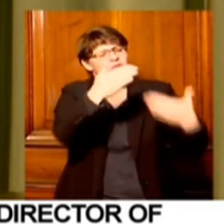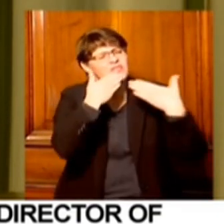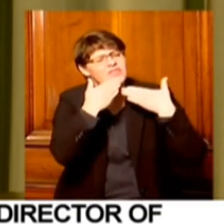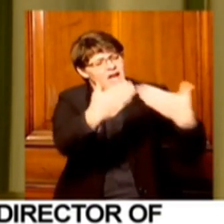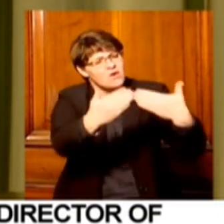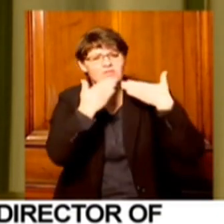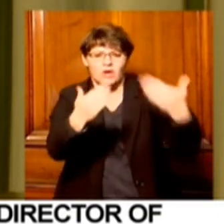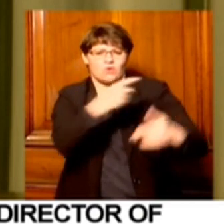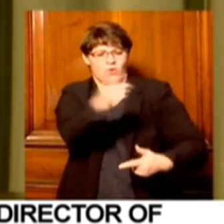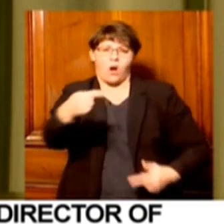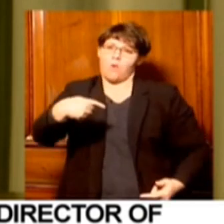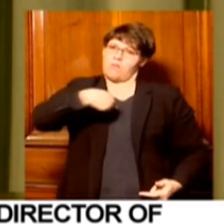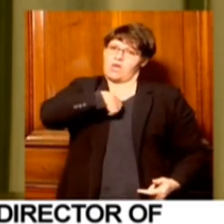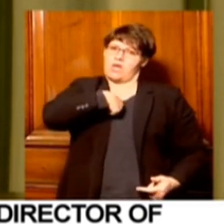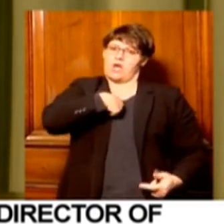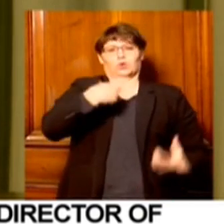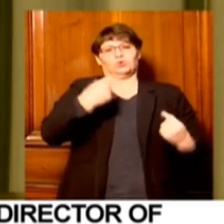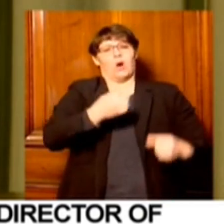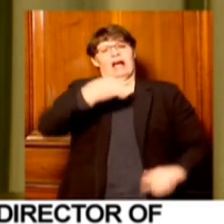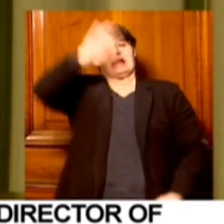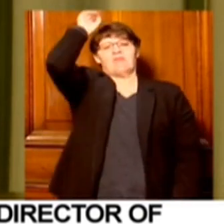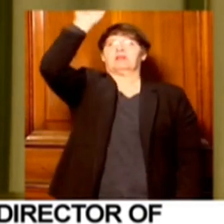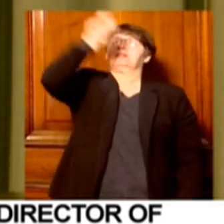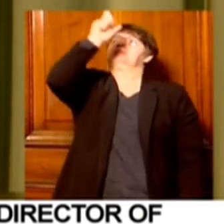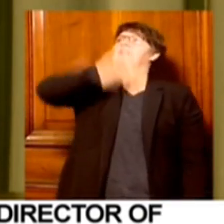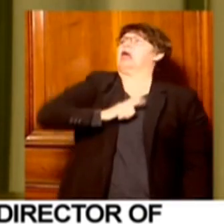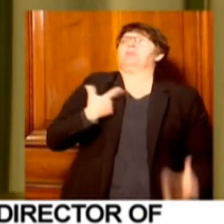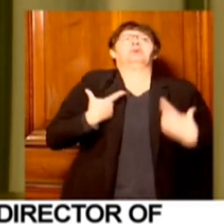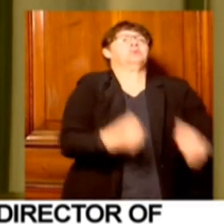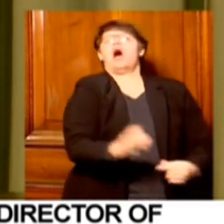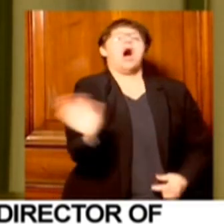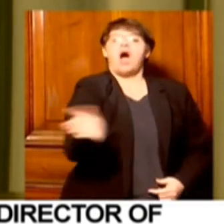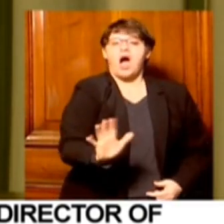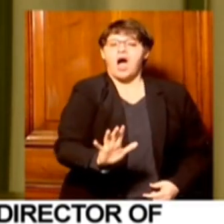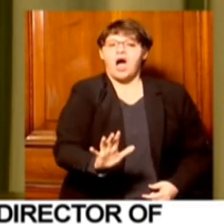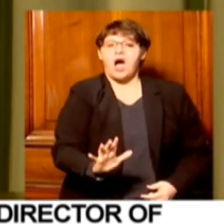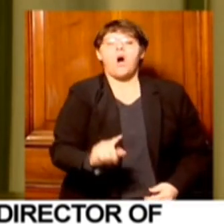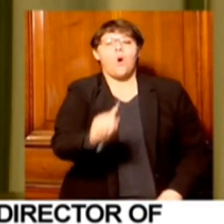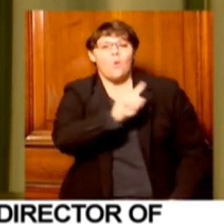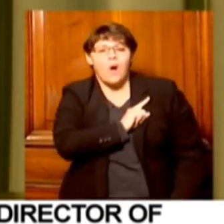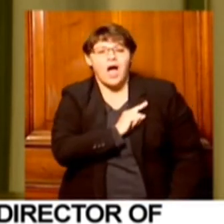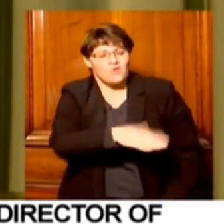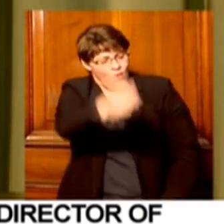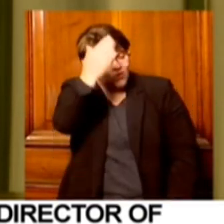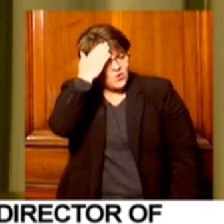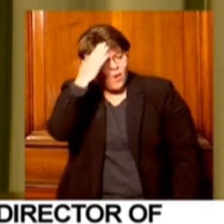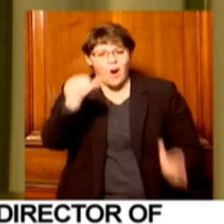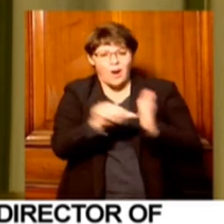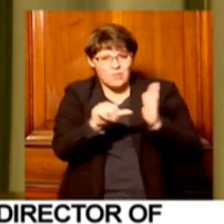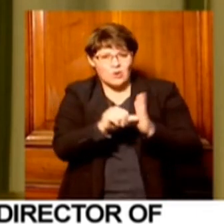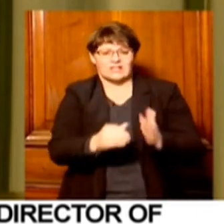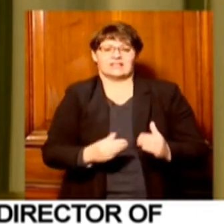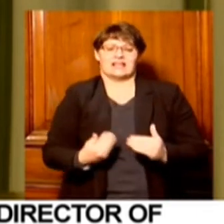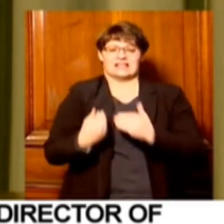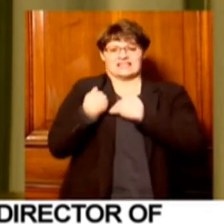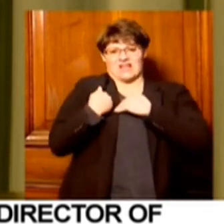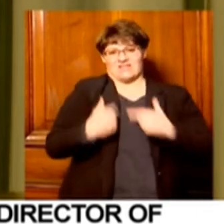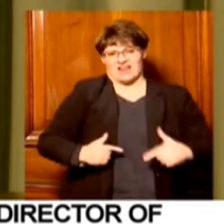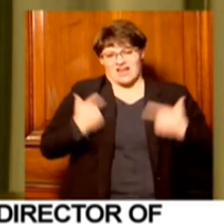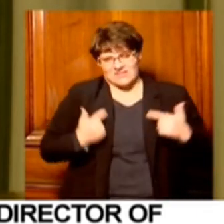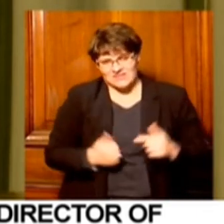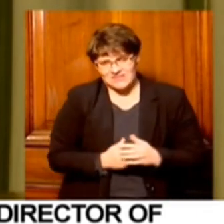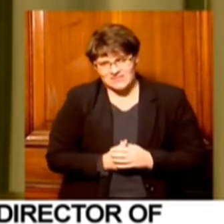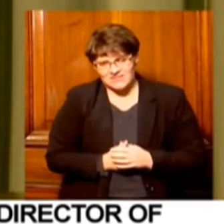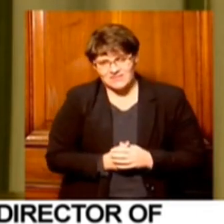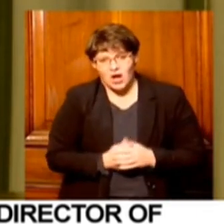not doing it for government. They are doing it for human life and preservation of human life. They're doing